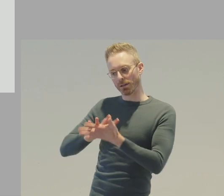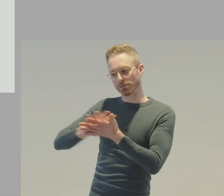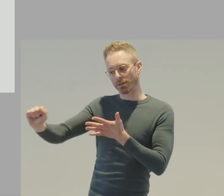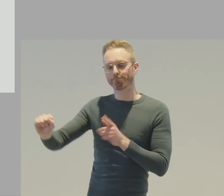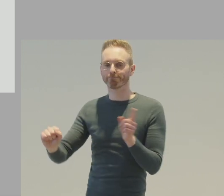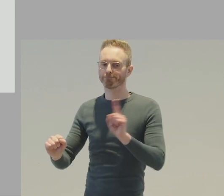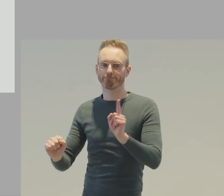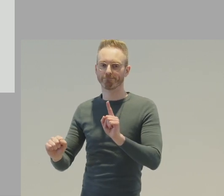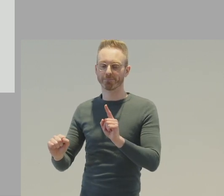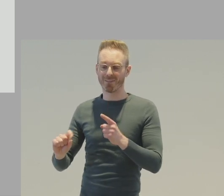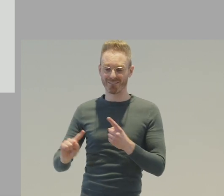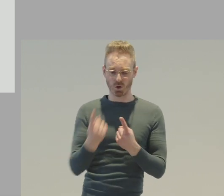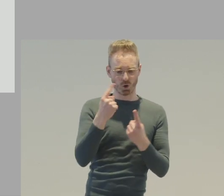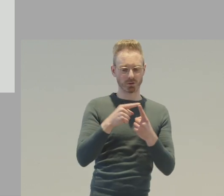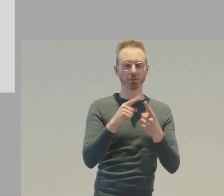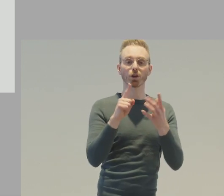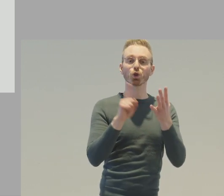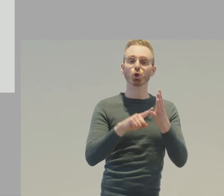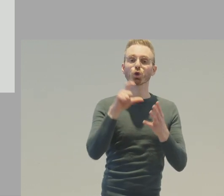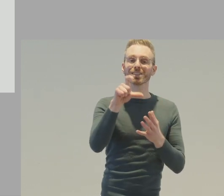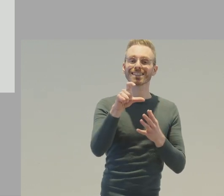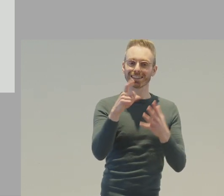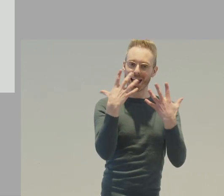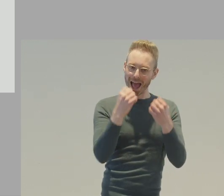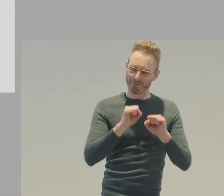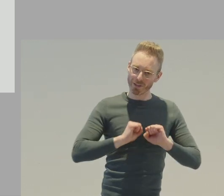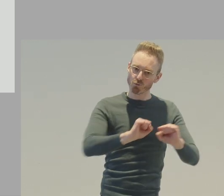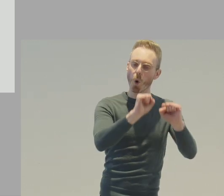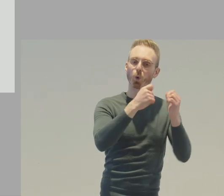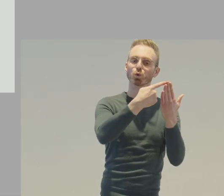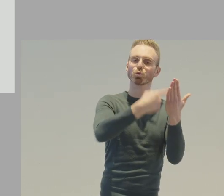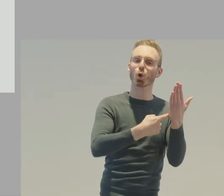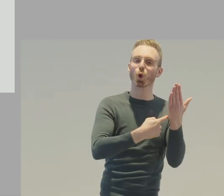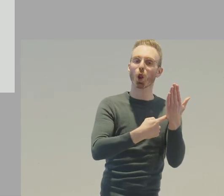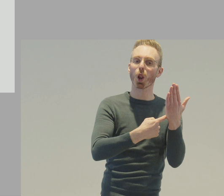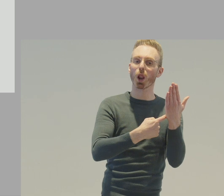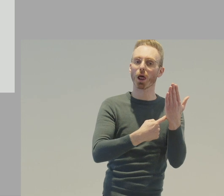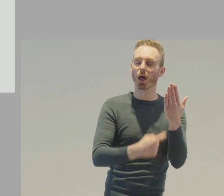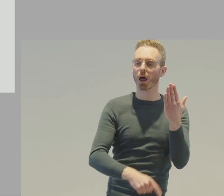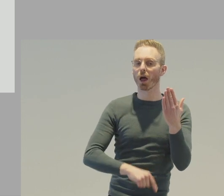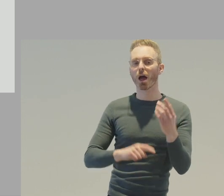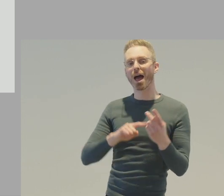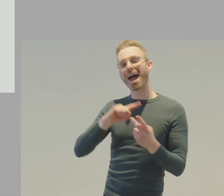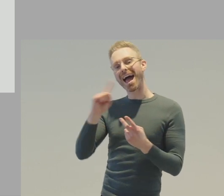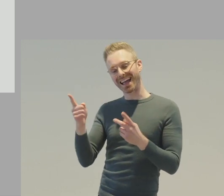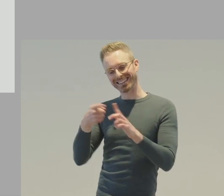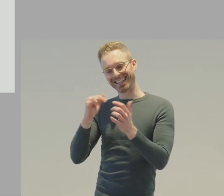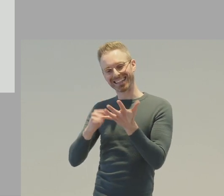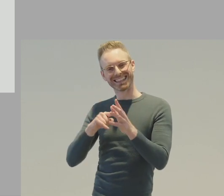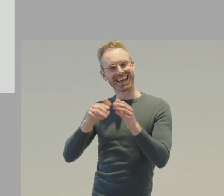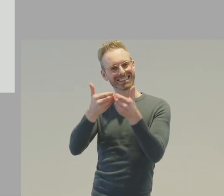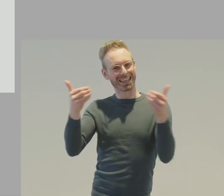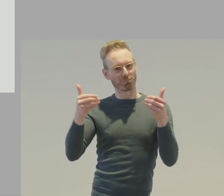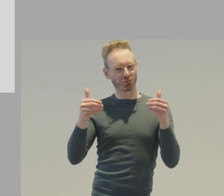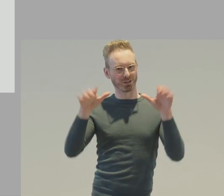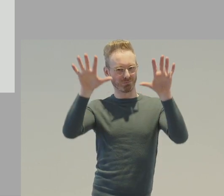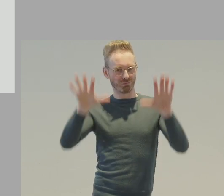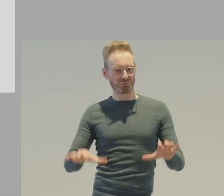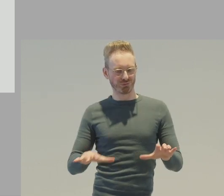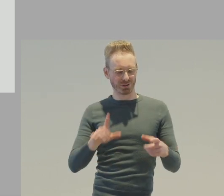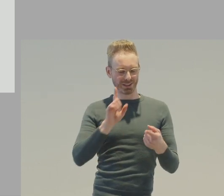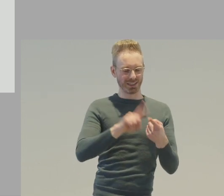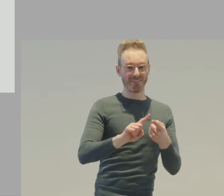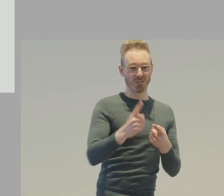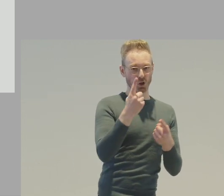There are different rules for universal credit and employment support allowance. So first we're going to look at universal credit. This is a bit where it's going to get wordy